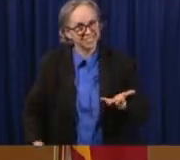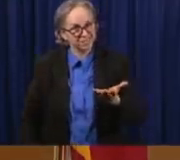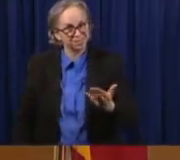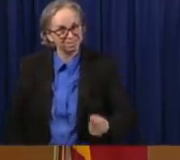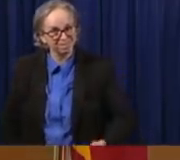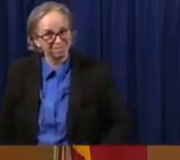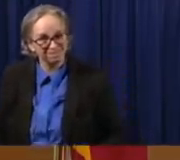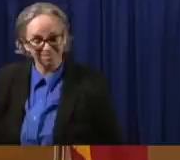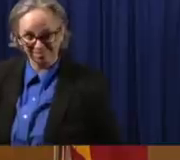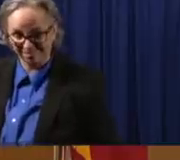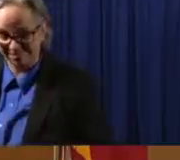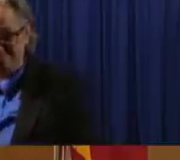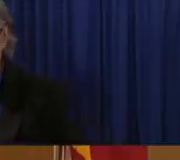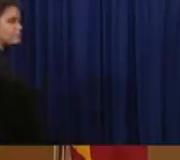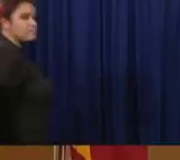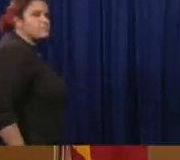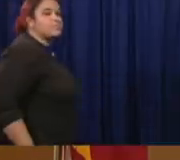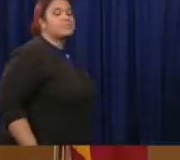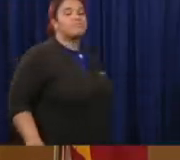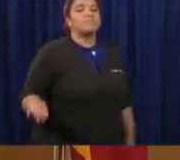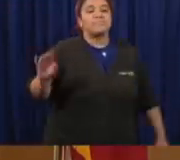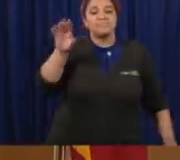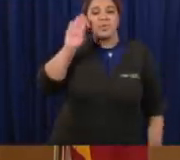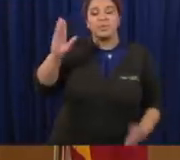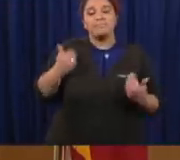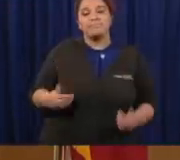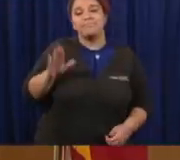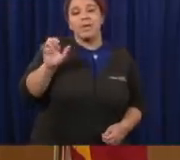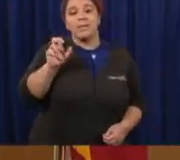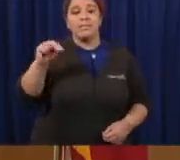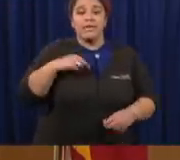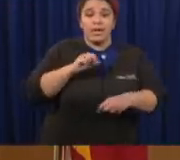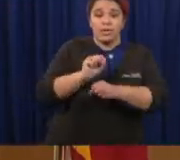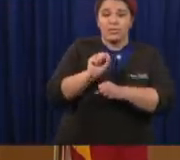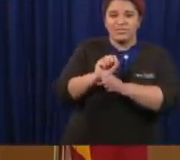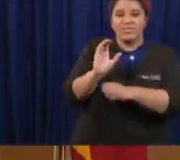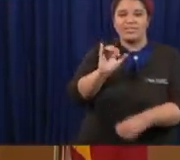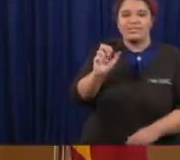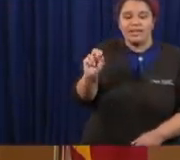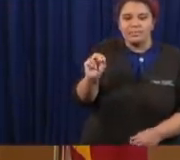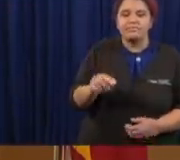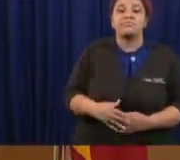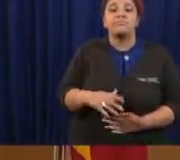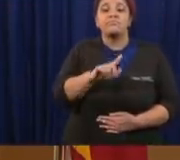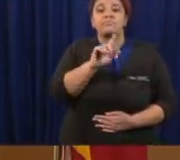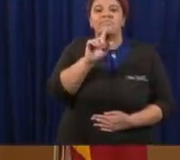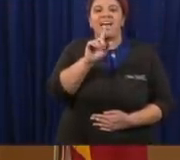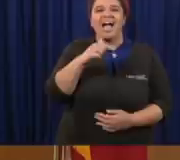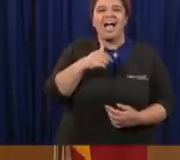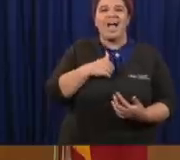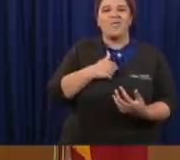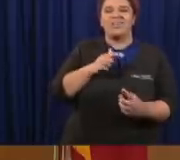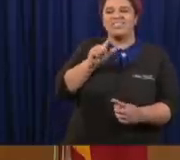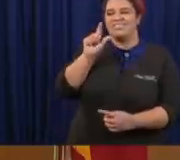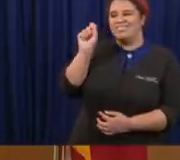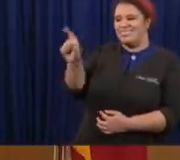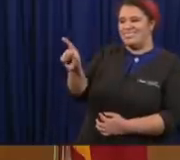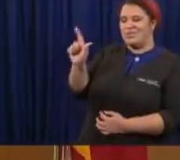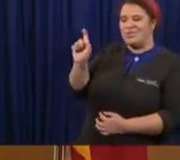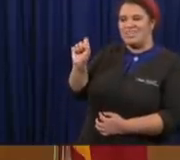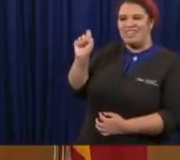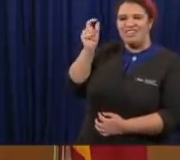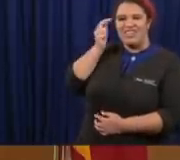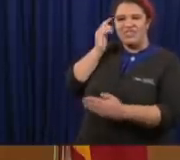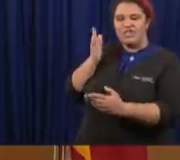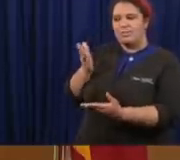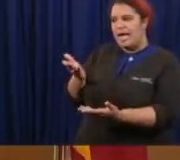Hi, Governor. Ben Schwartz with Hey, Ben. WCPO in Cincinnati. I would direct this to the Lieutenant Governor if he was here, but I want to see if you